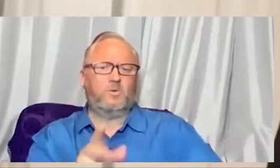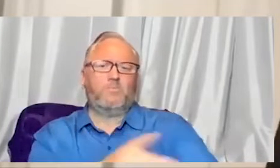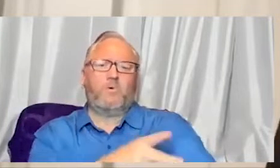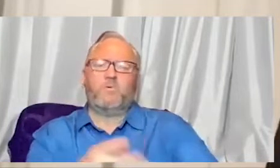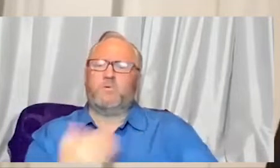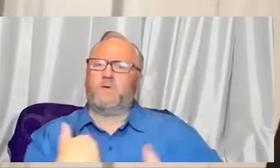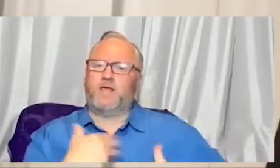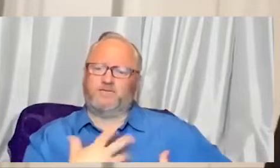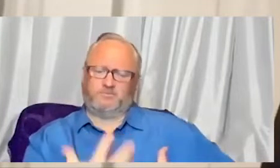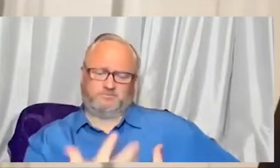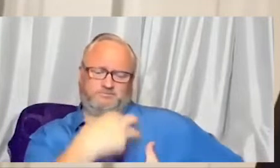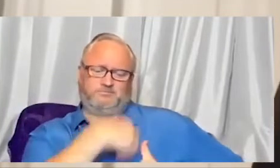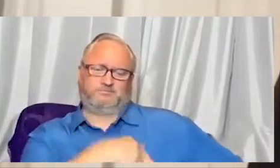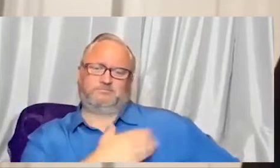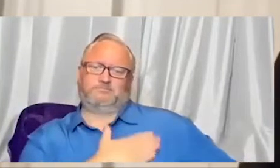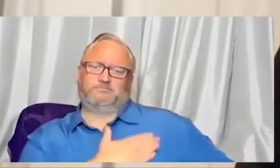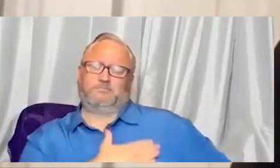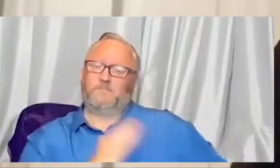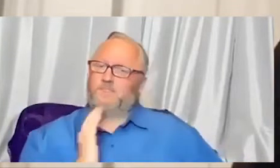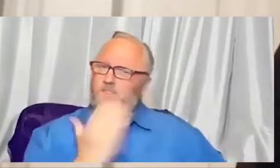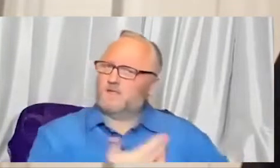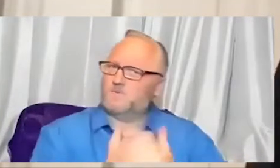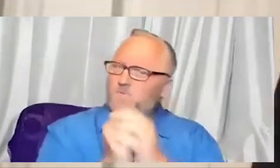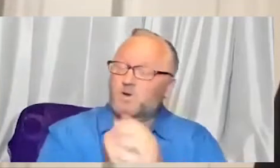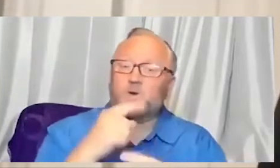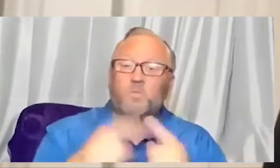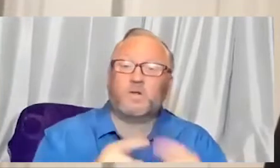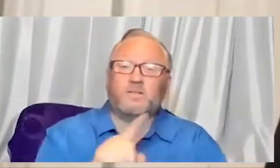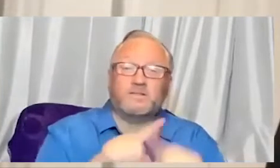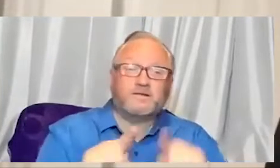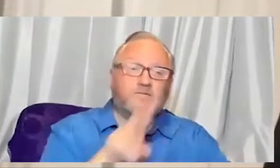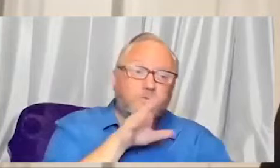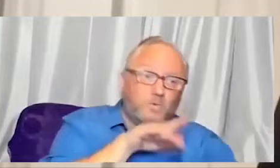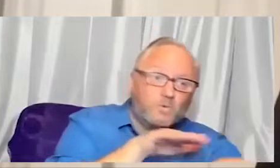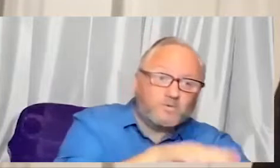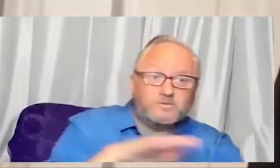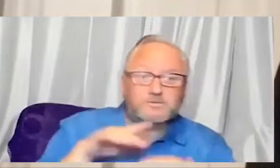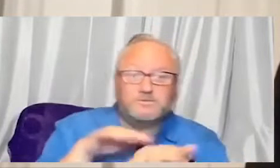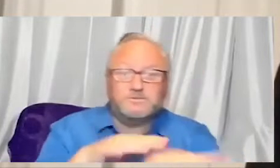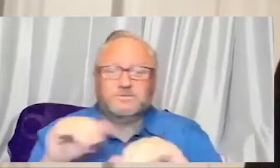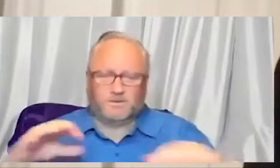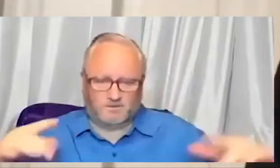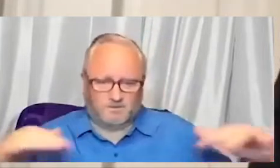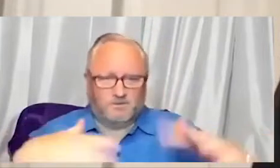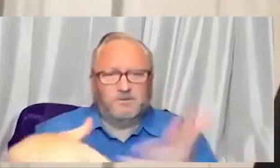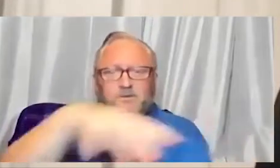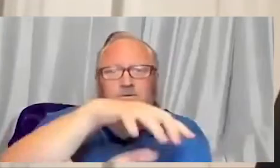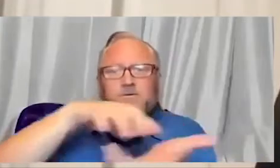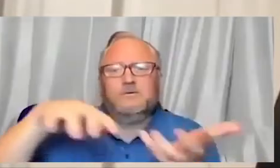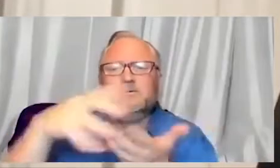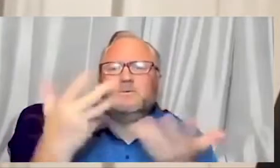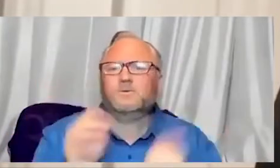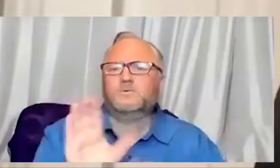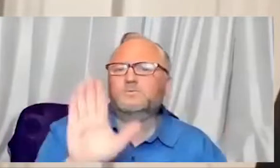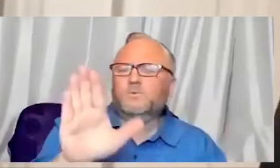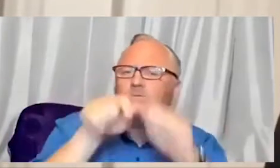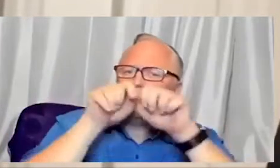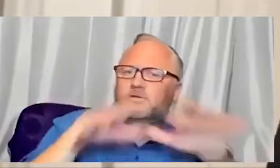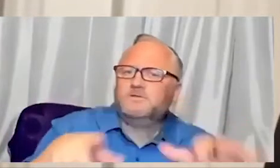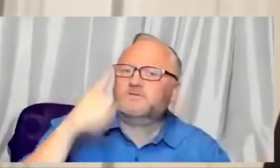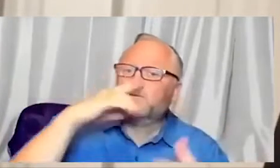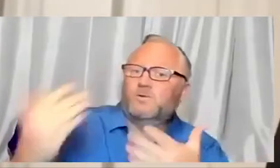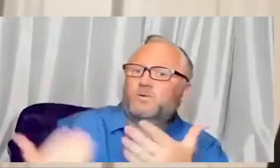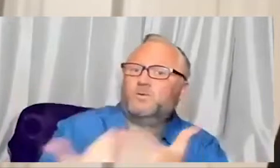prayer. As these rivers coalesce and intermingle, what is your blessing for this new